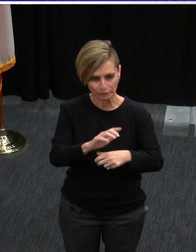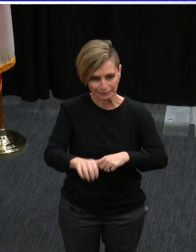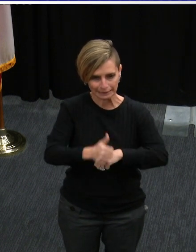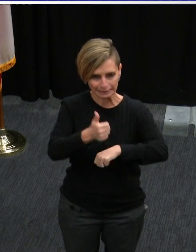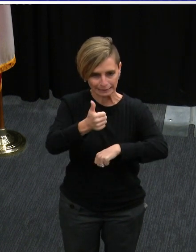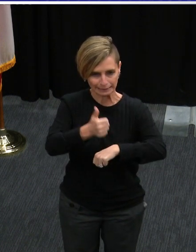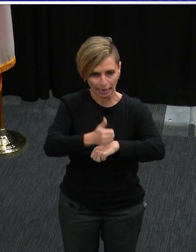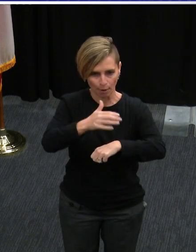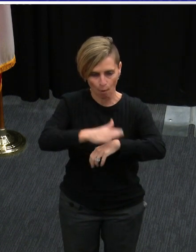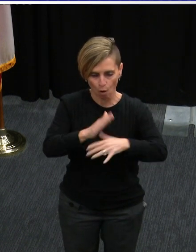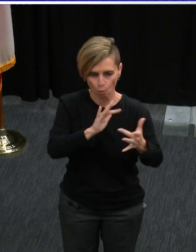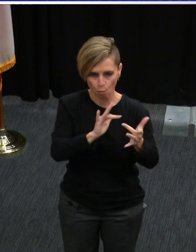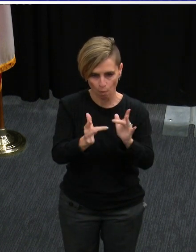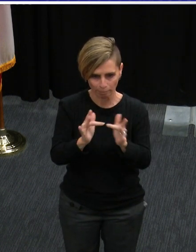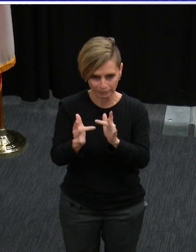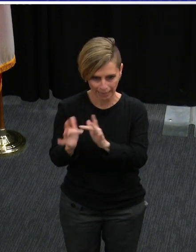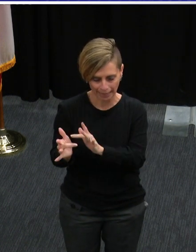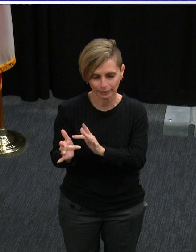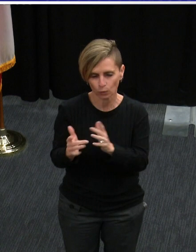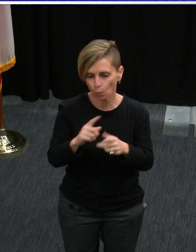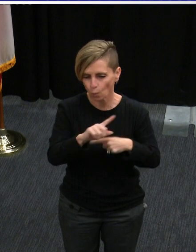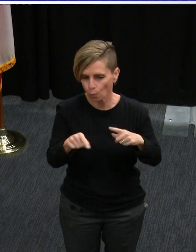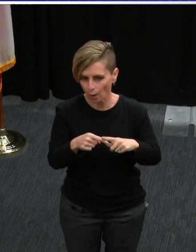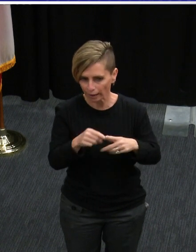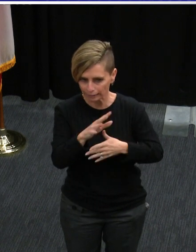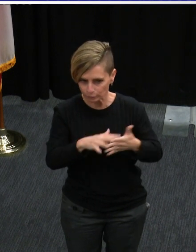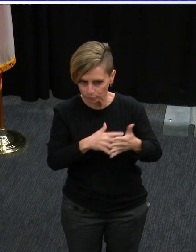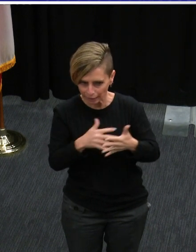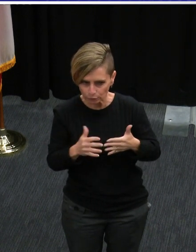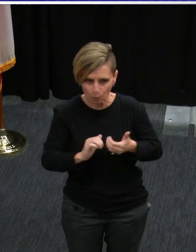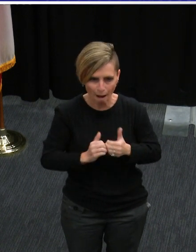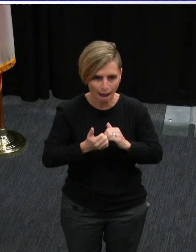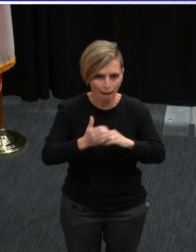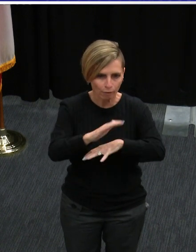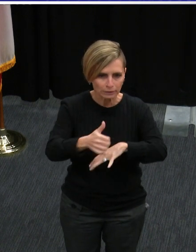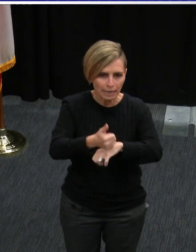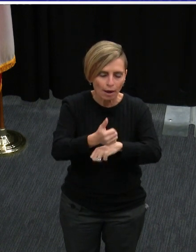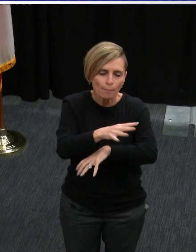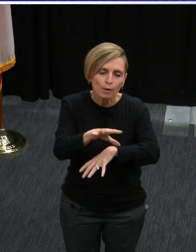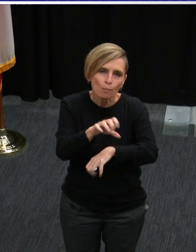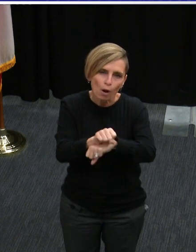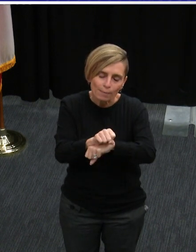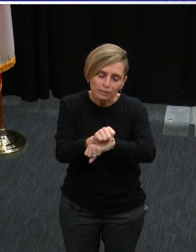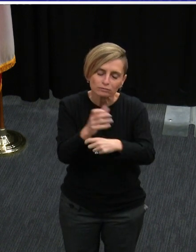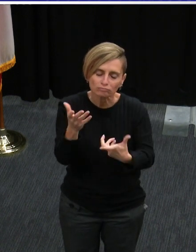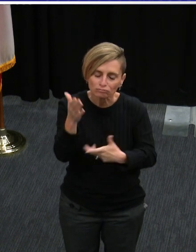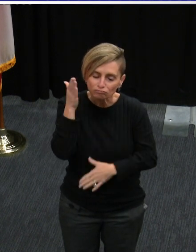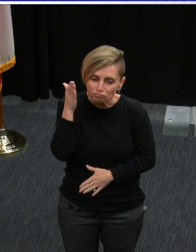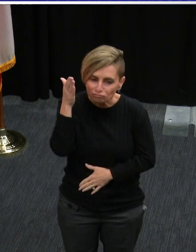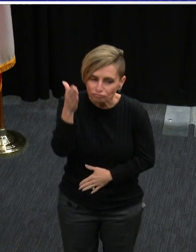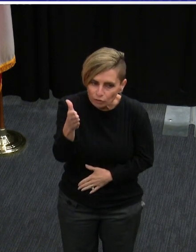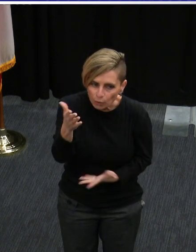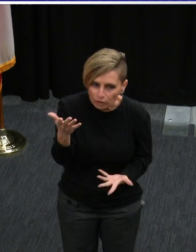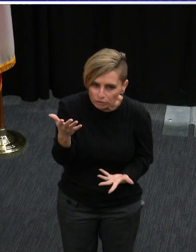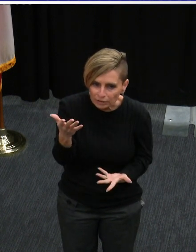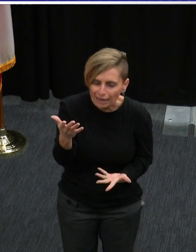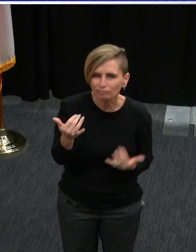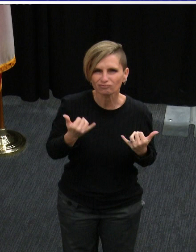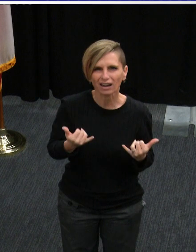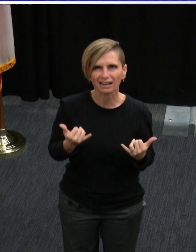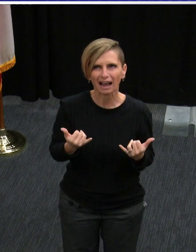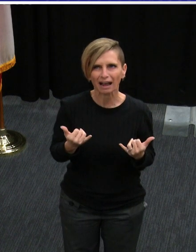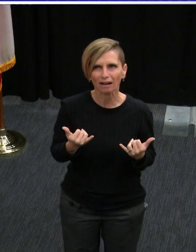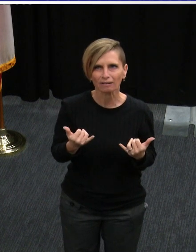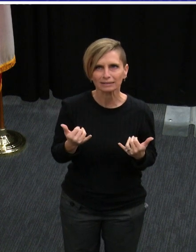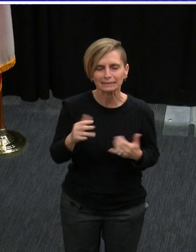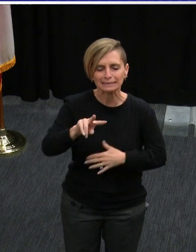media about events that they are scheduling. So as we move forward, and we're essentially in week number two of St.